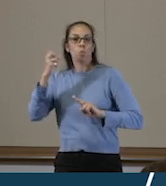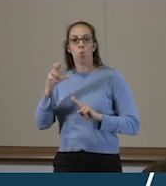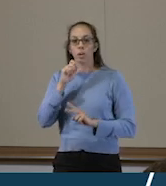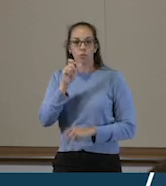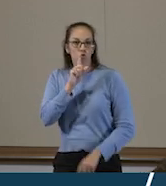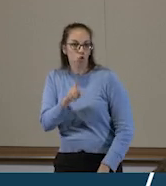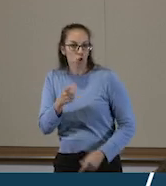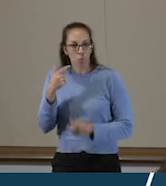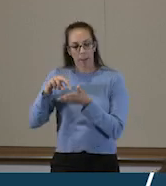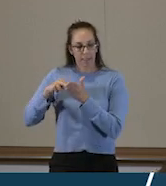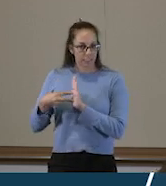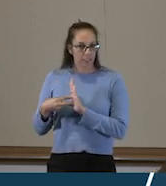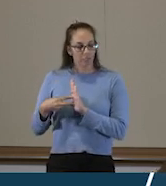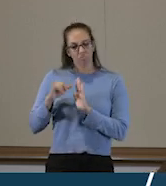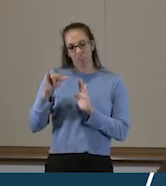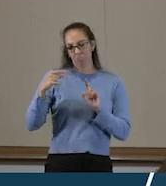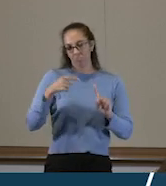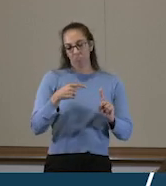those are just a few.